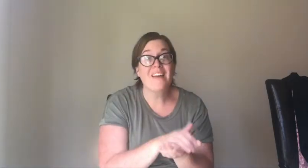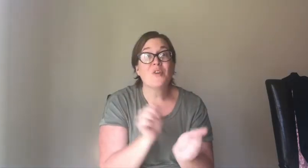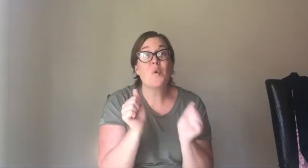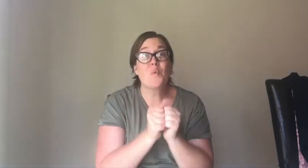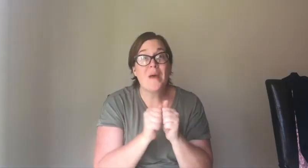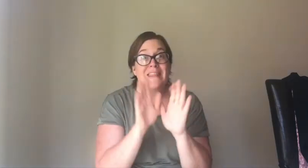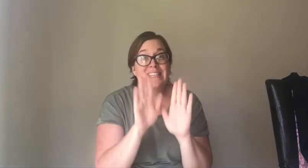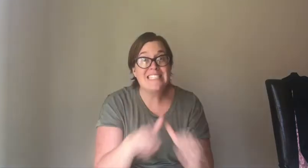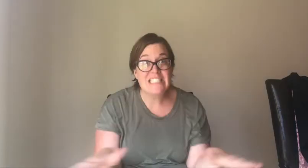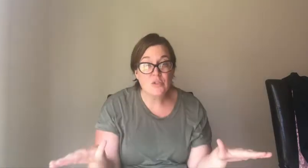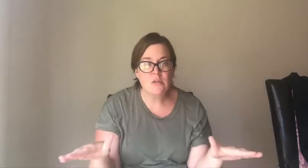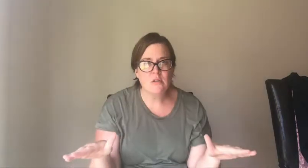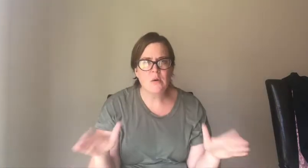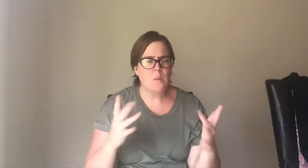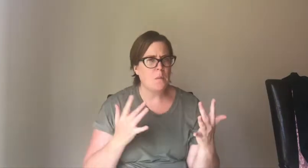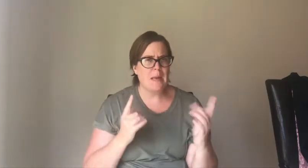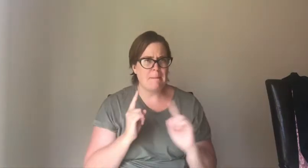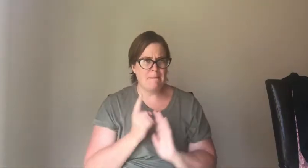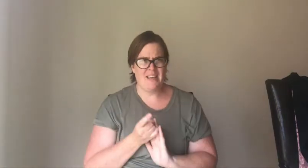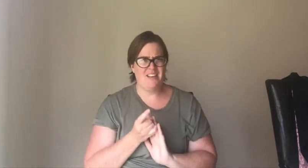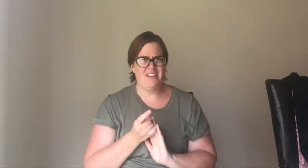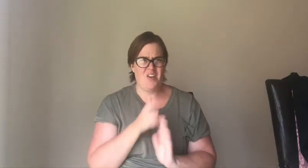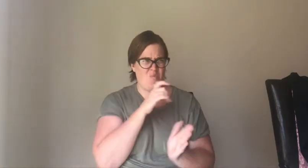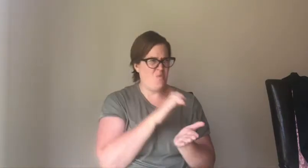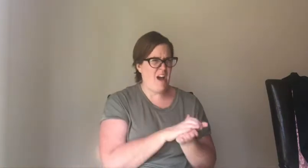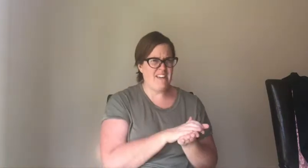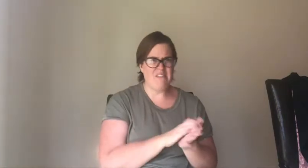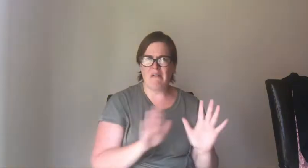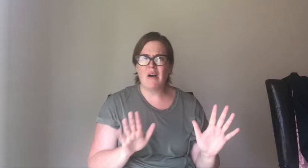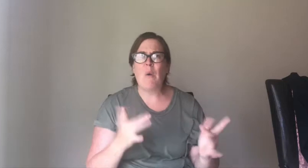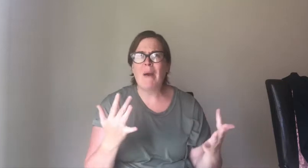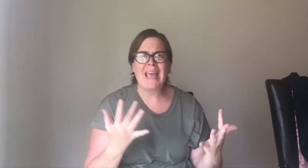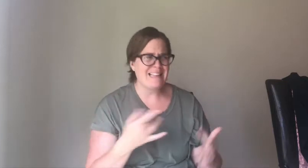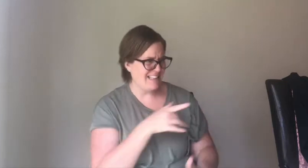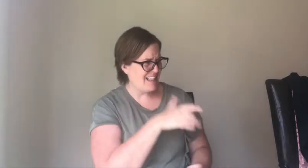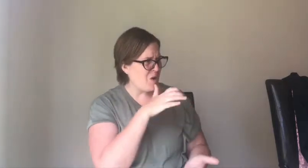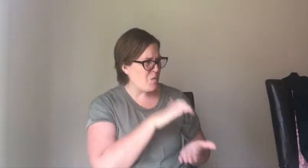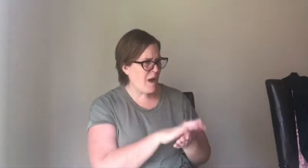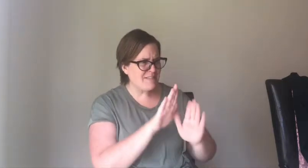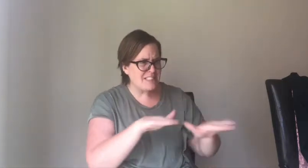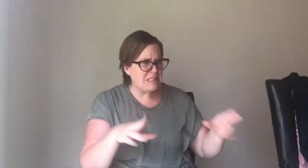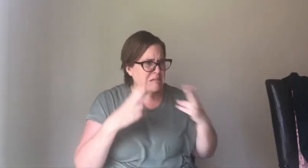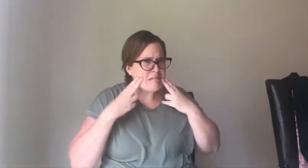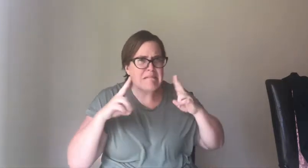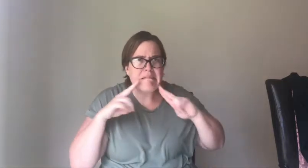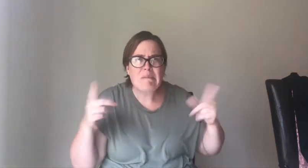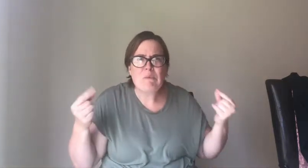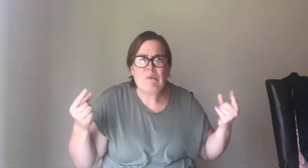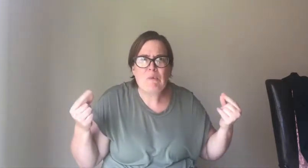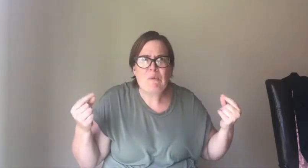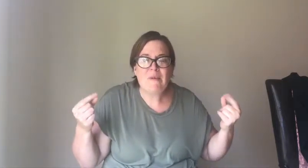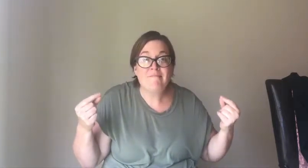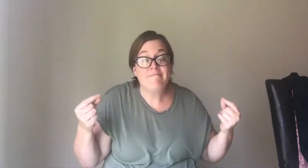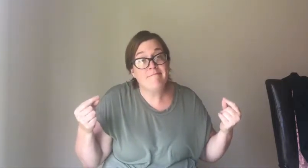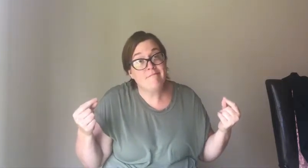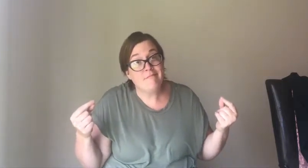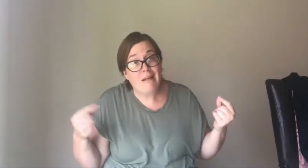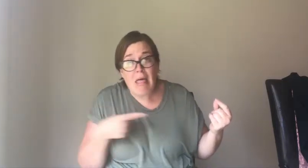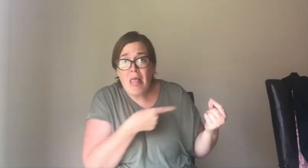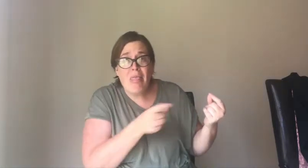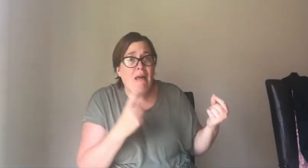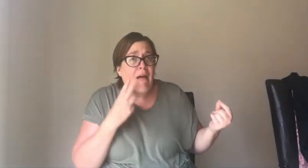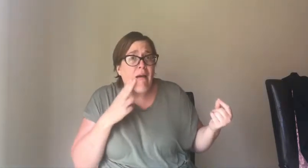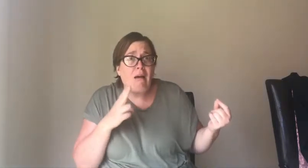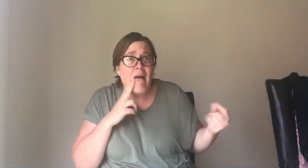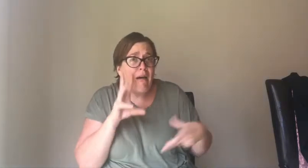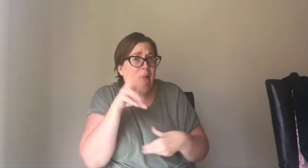we've forgotten how they ended, Daniel in the lion's den has a very gruesome ending to it. It goes like this. Then the